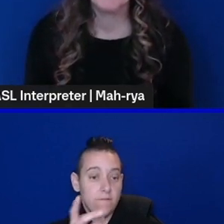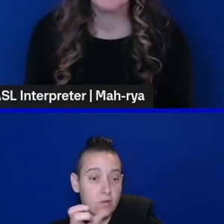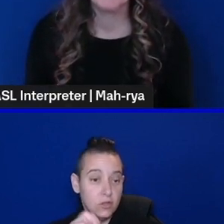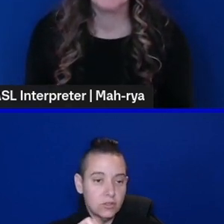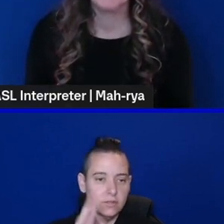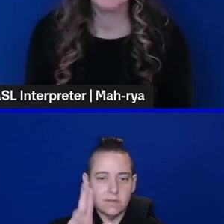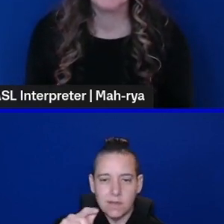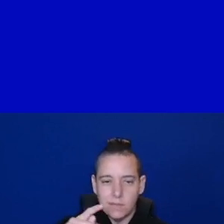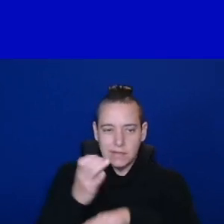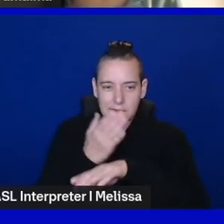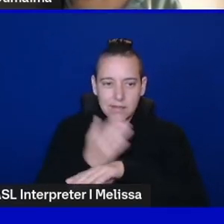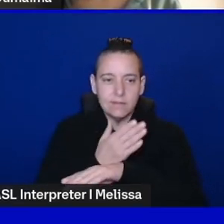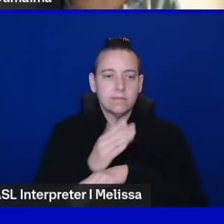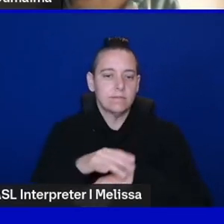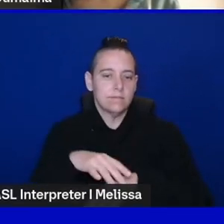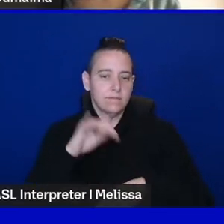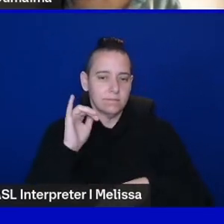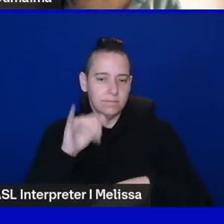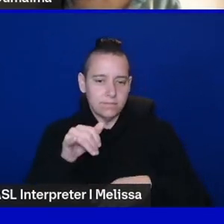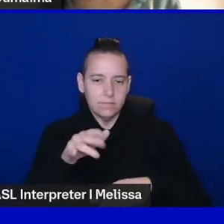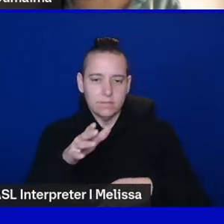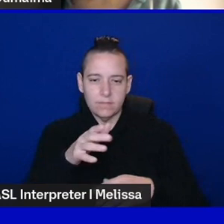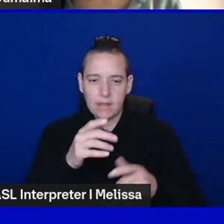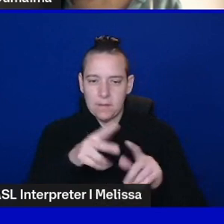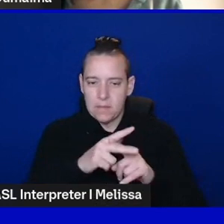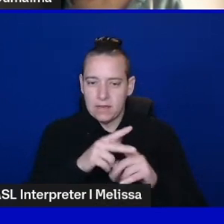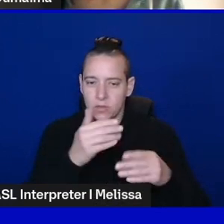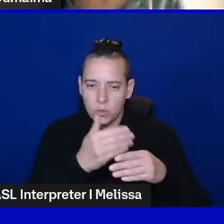plan for maintenance windows, we apply updates